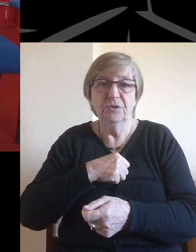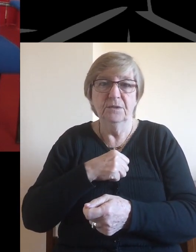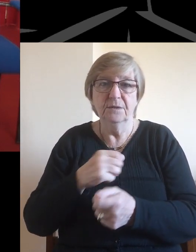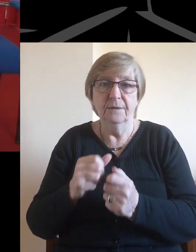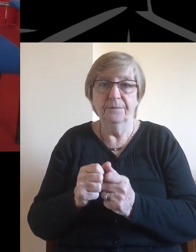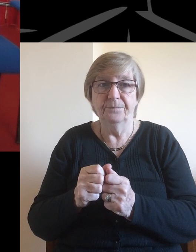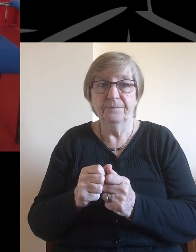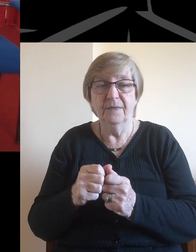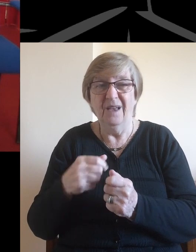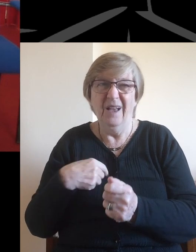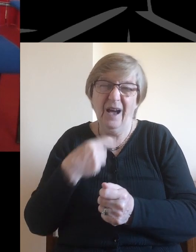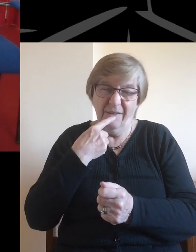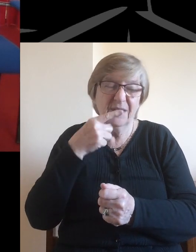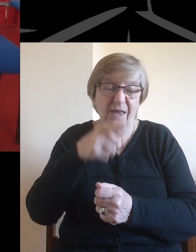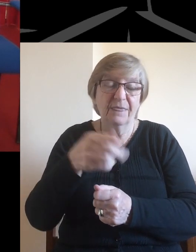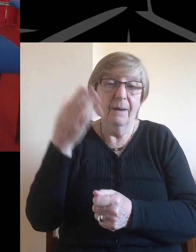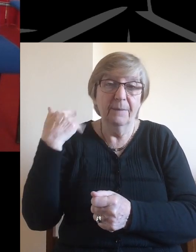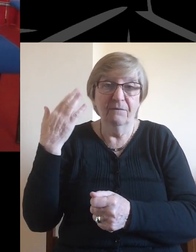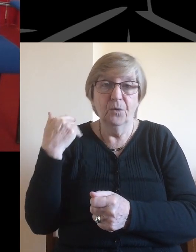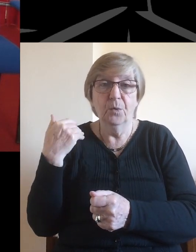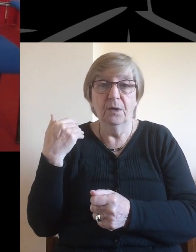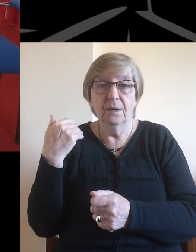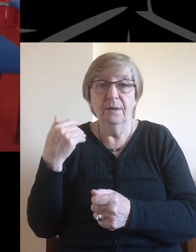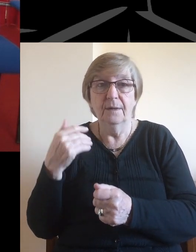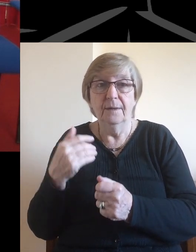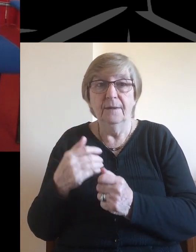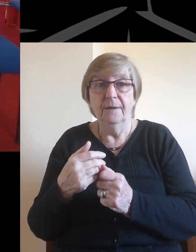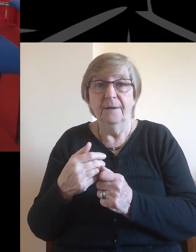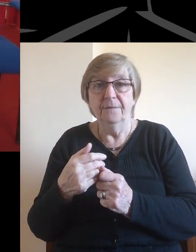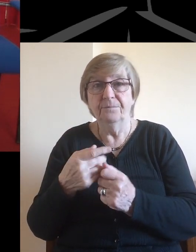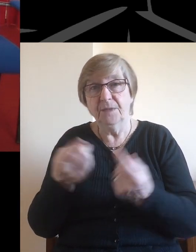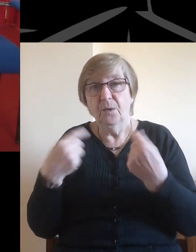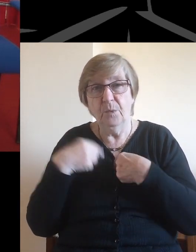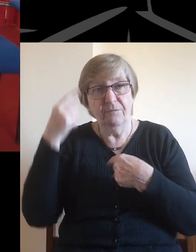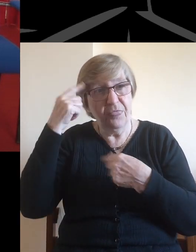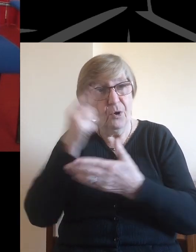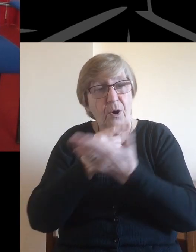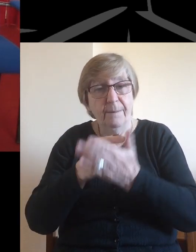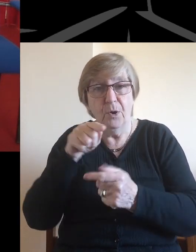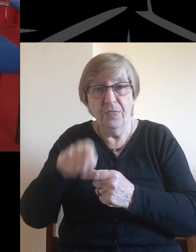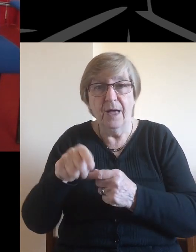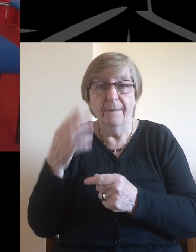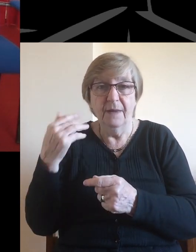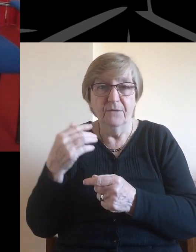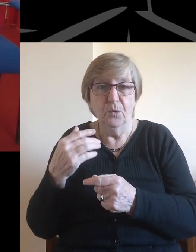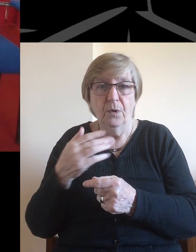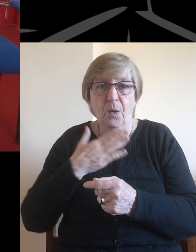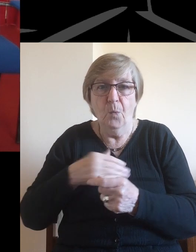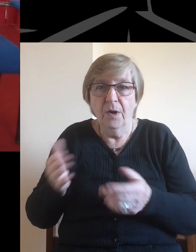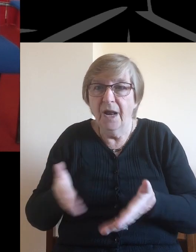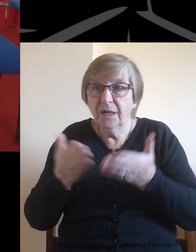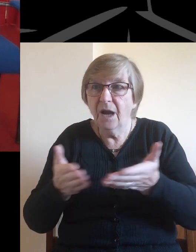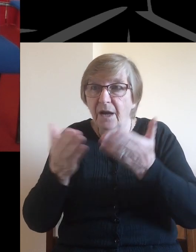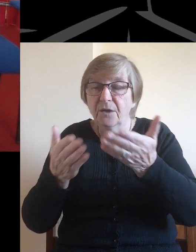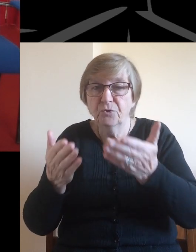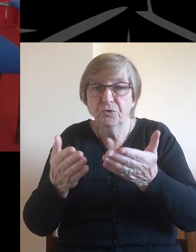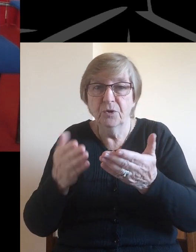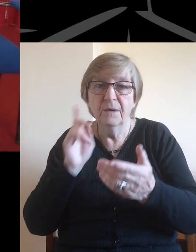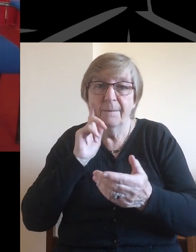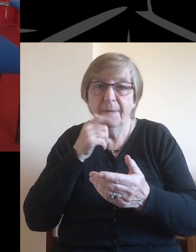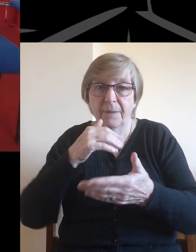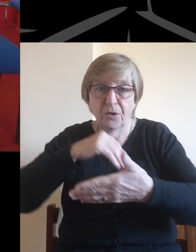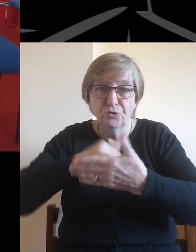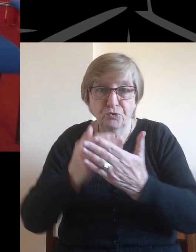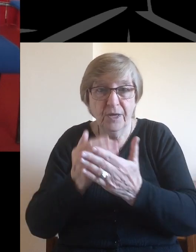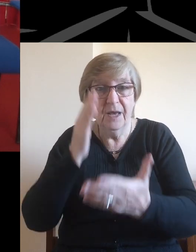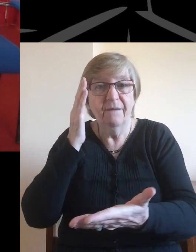Well, as I said, I've used that illustration before, and we've been here before in terms of wanting to encourage folks to share faith. And we're going to come